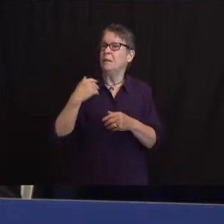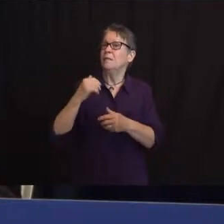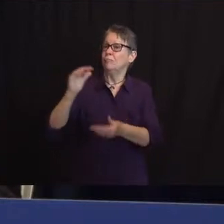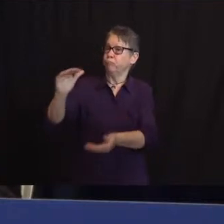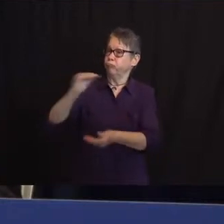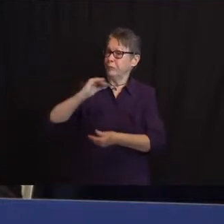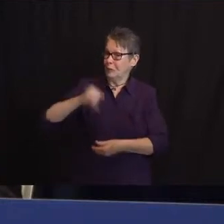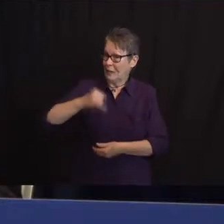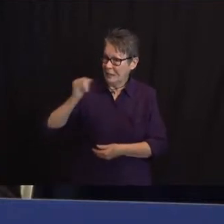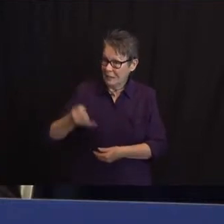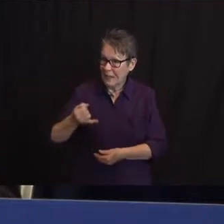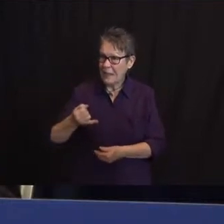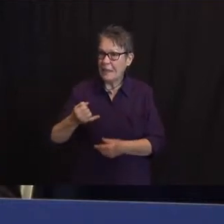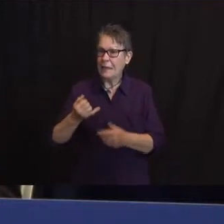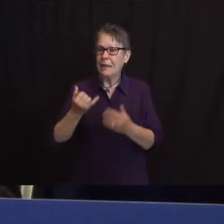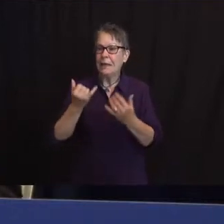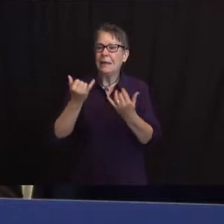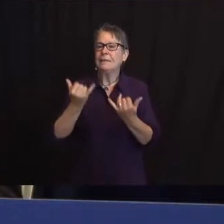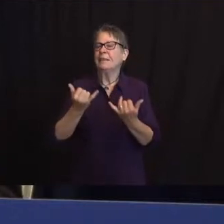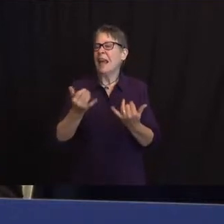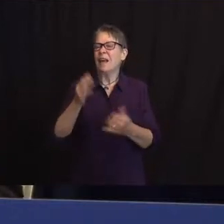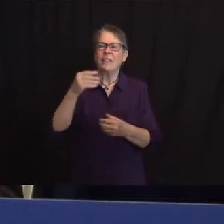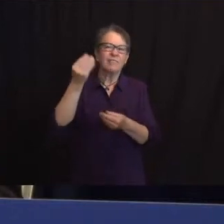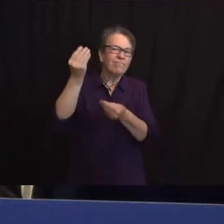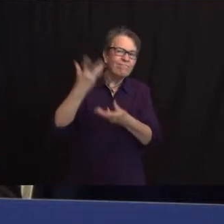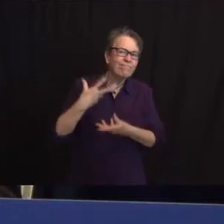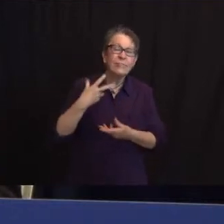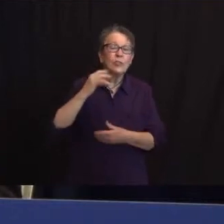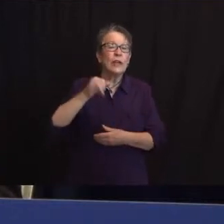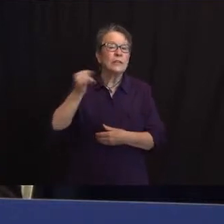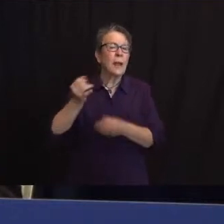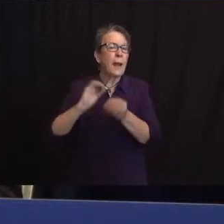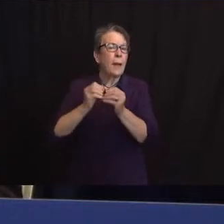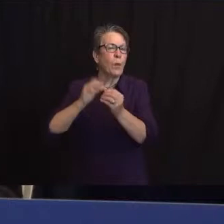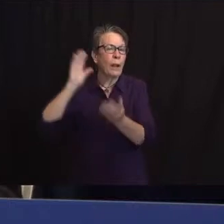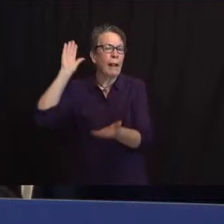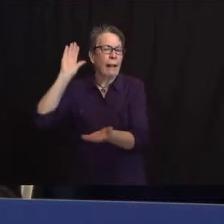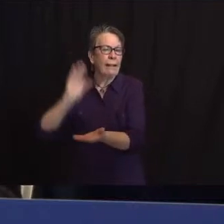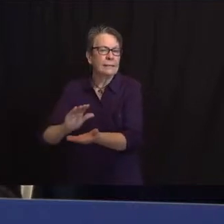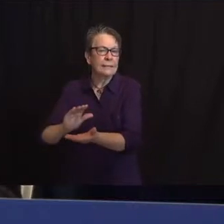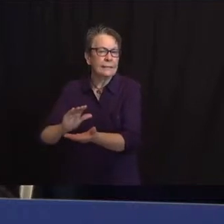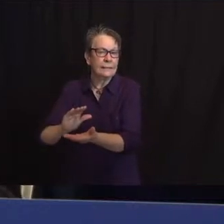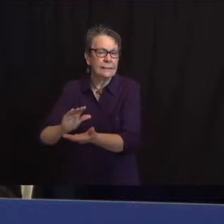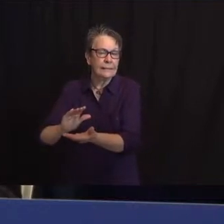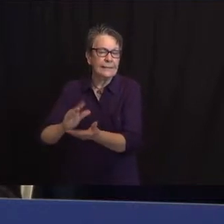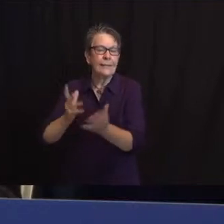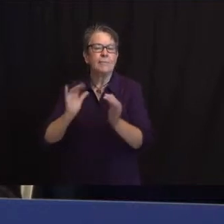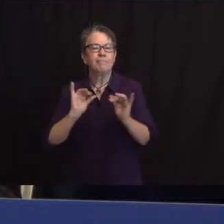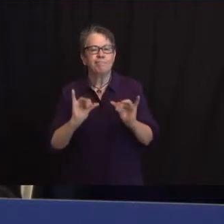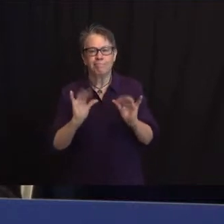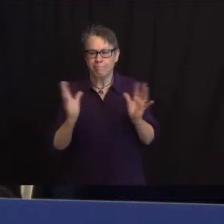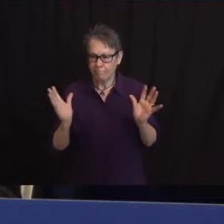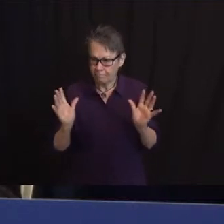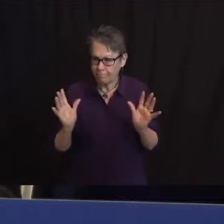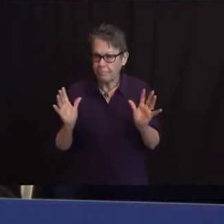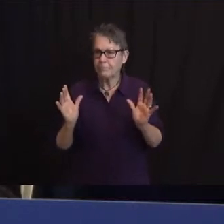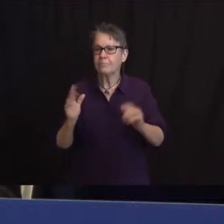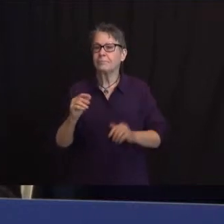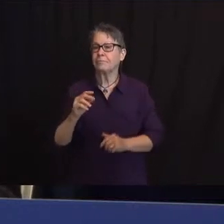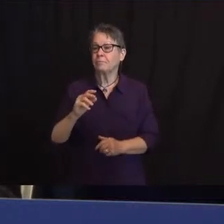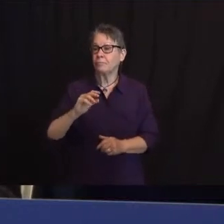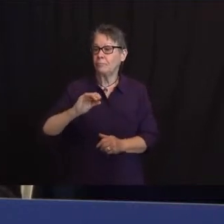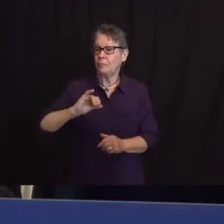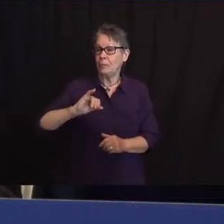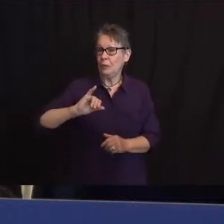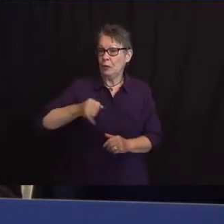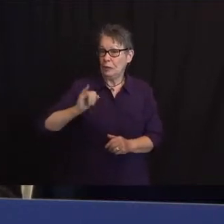of J&J will be severely restricted for the next several weeks. J&J drops from 131,000